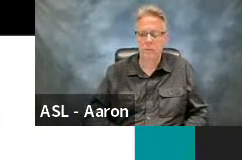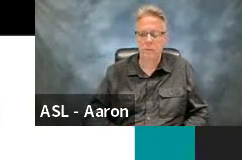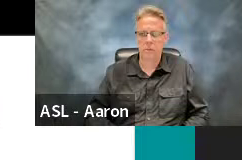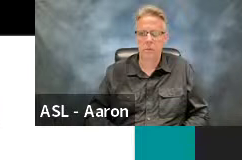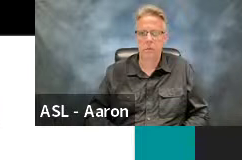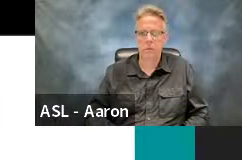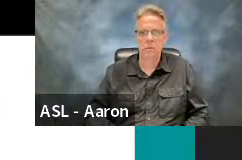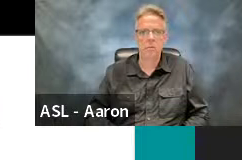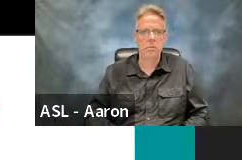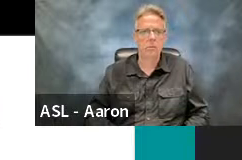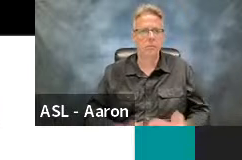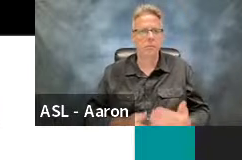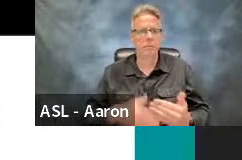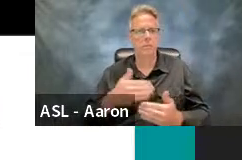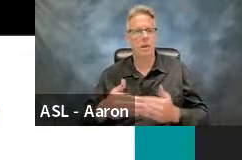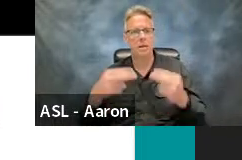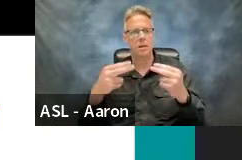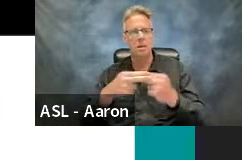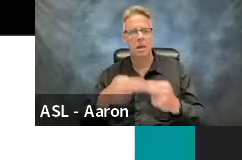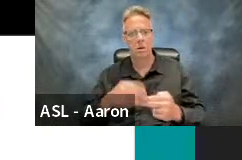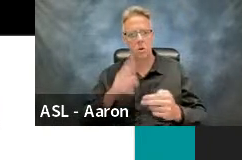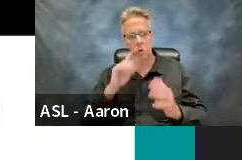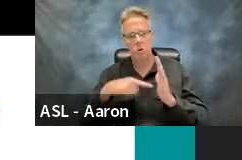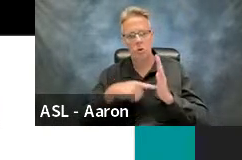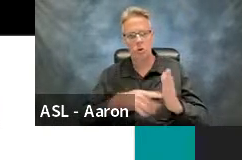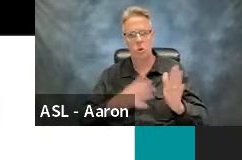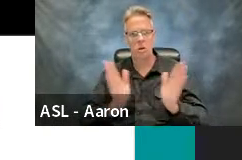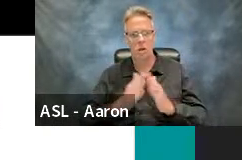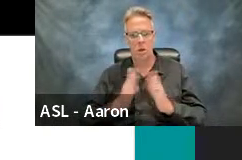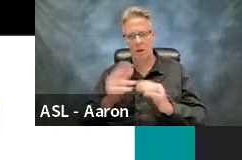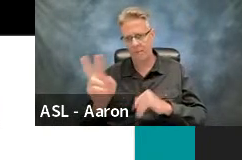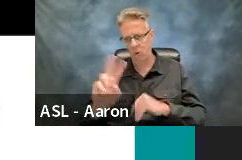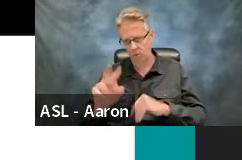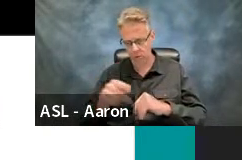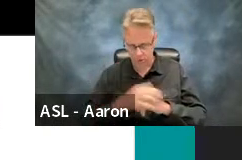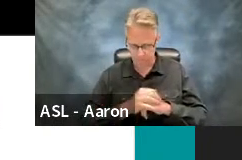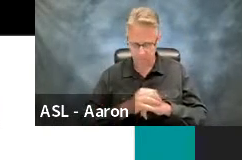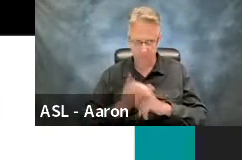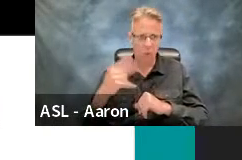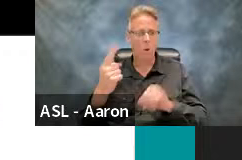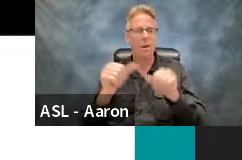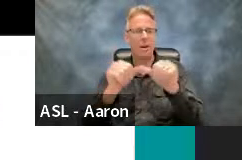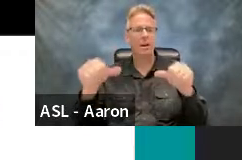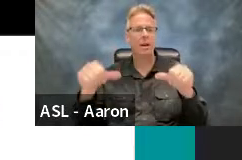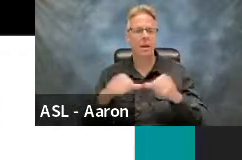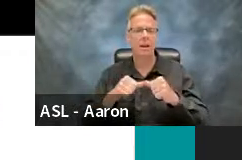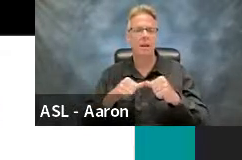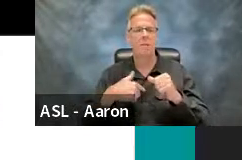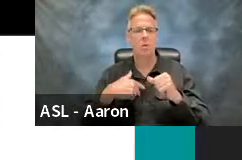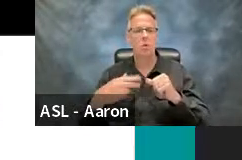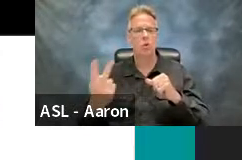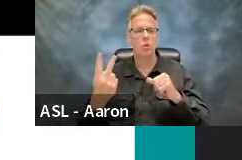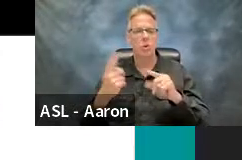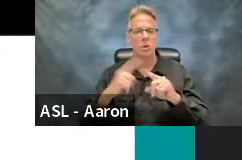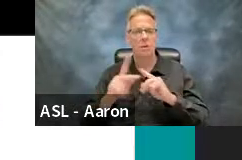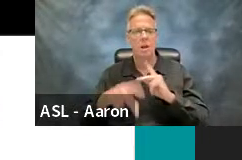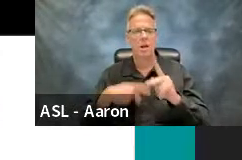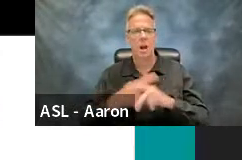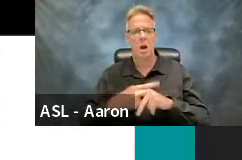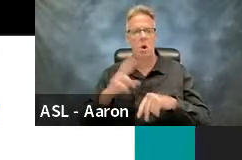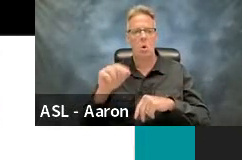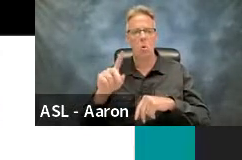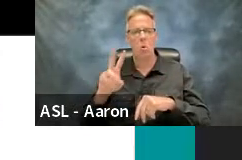The next slide is going to show us downtown Vancouver. This is one area where we do have two variations of the roadway